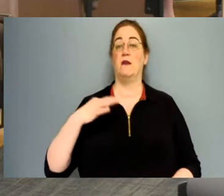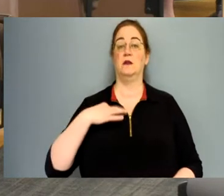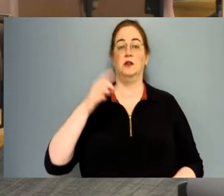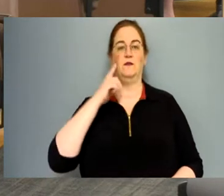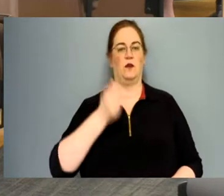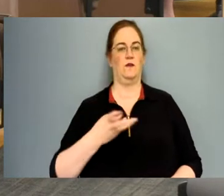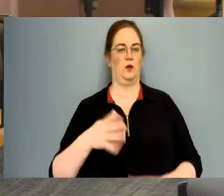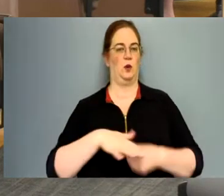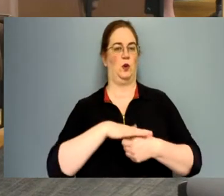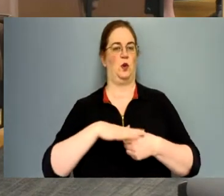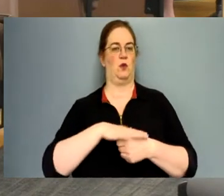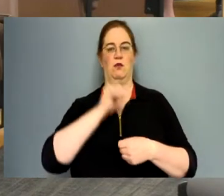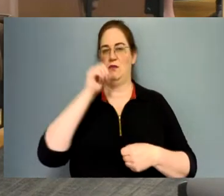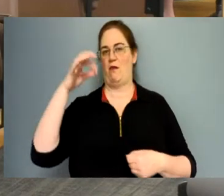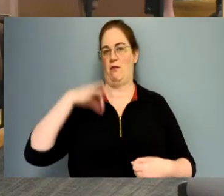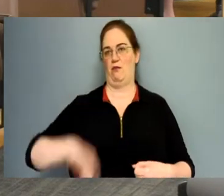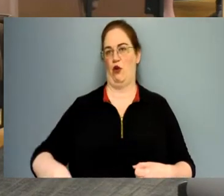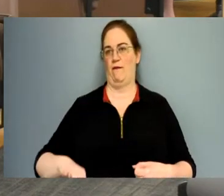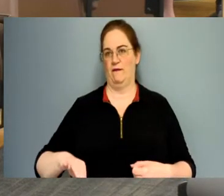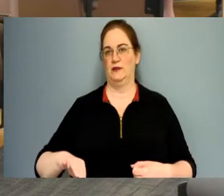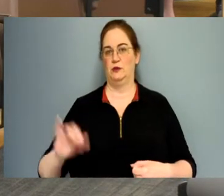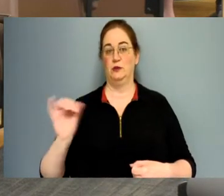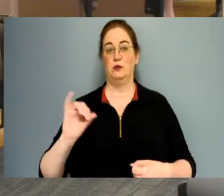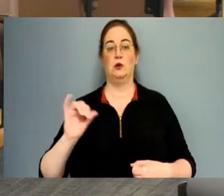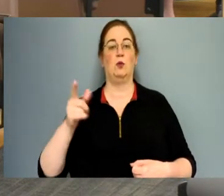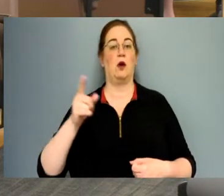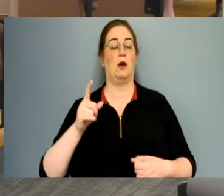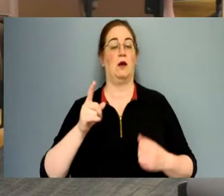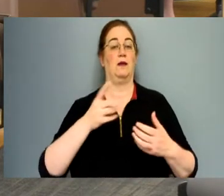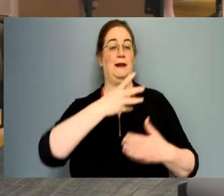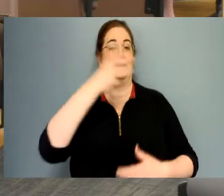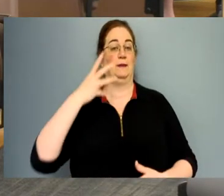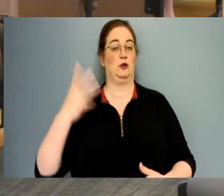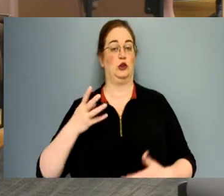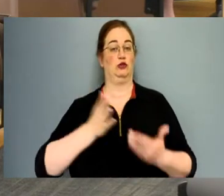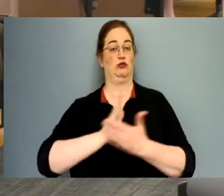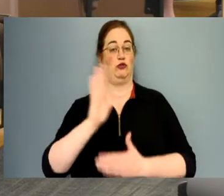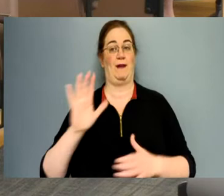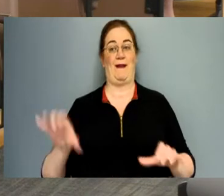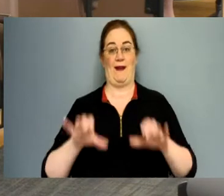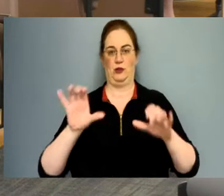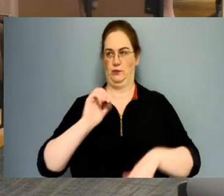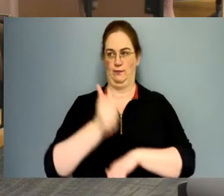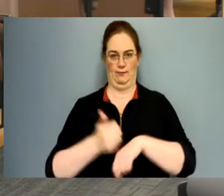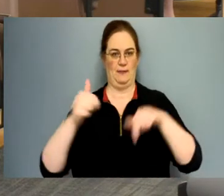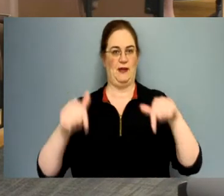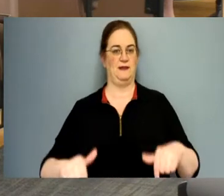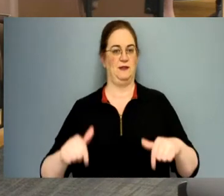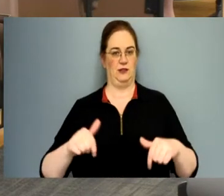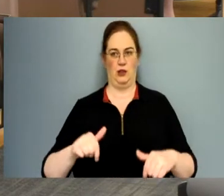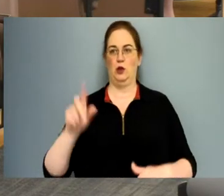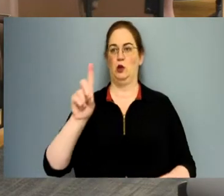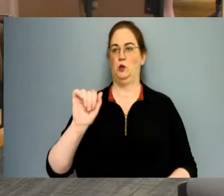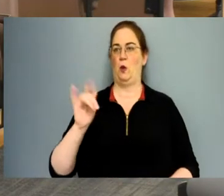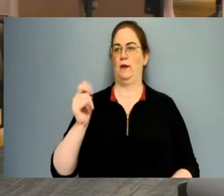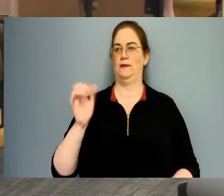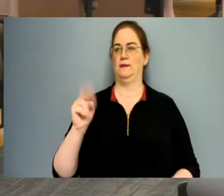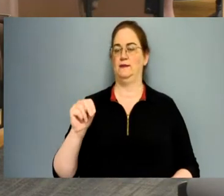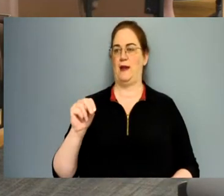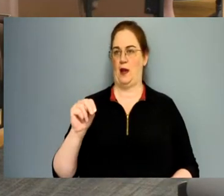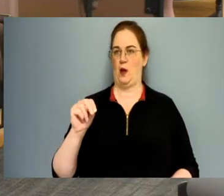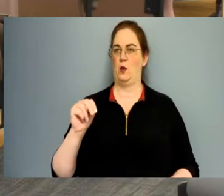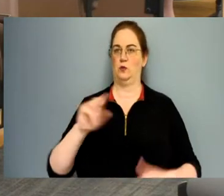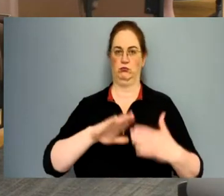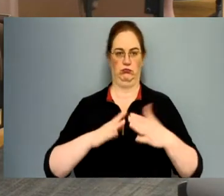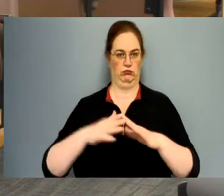couple local nonprofits. One is Immigrant Rights Action, here, based right here in the borough of Doylestown, that